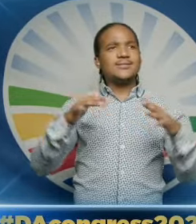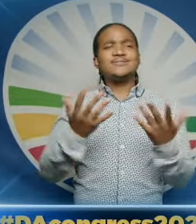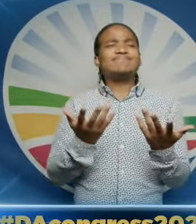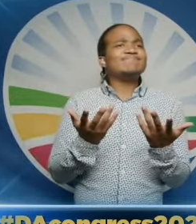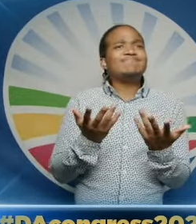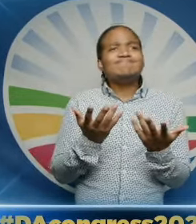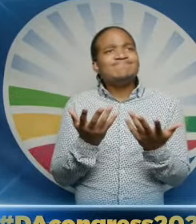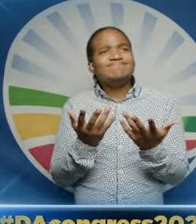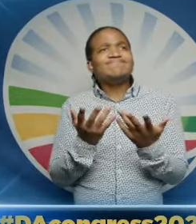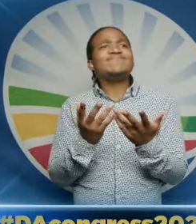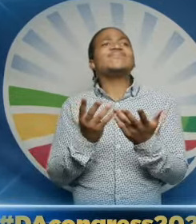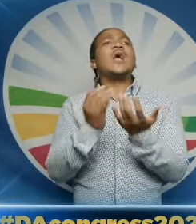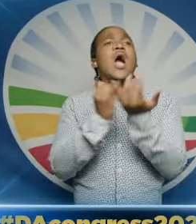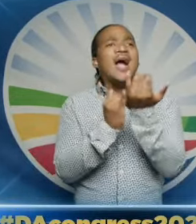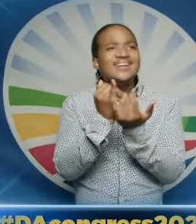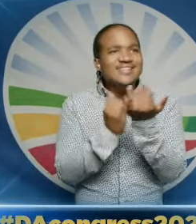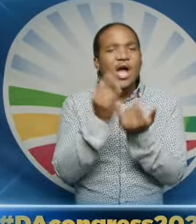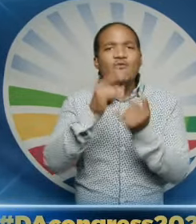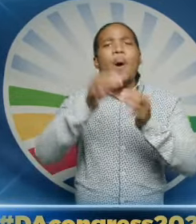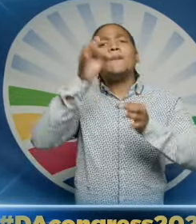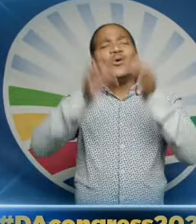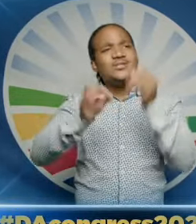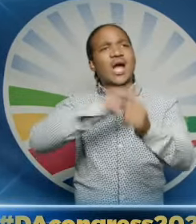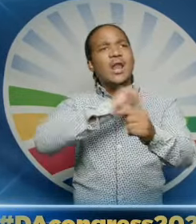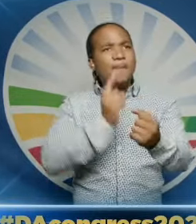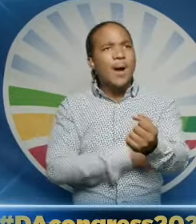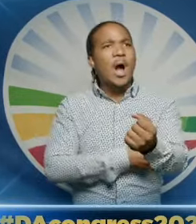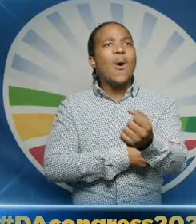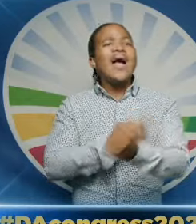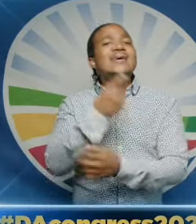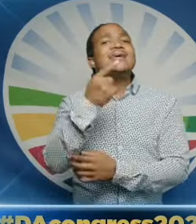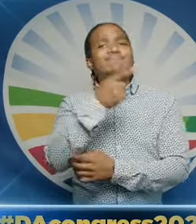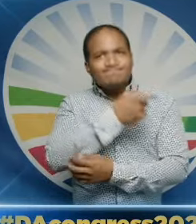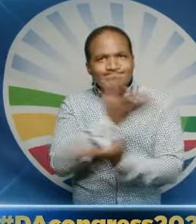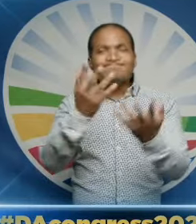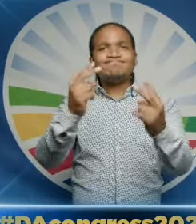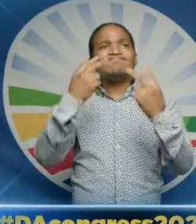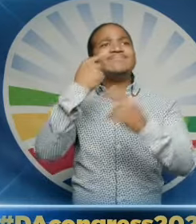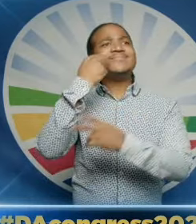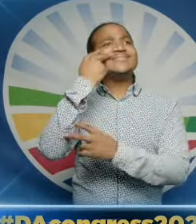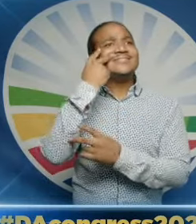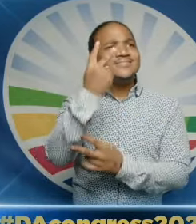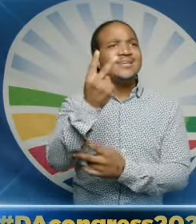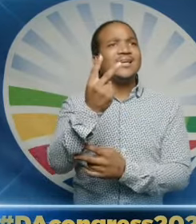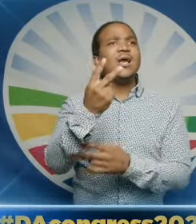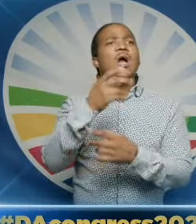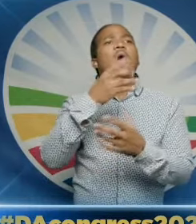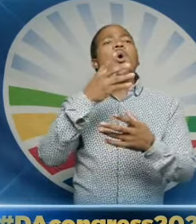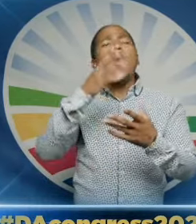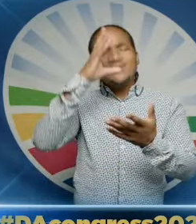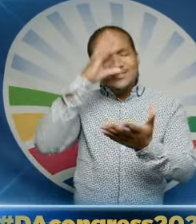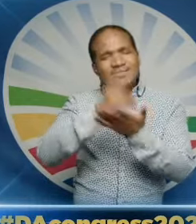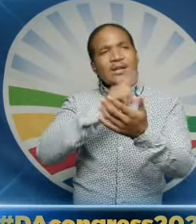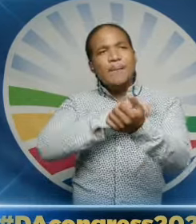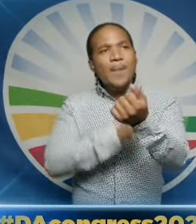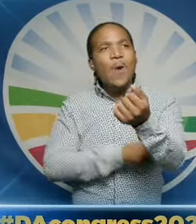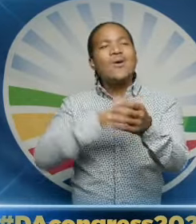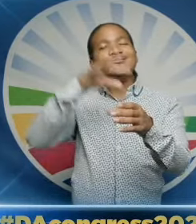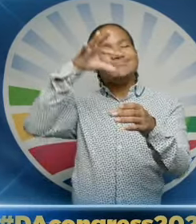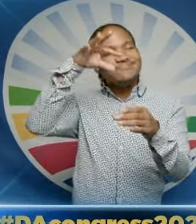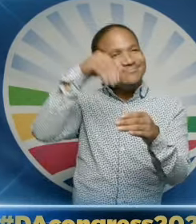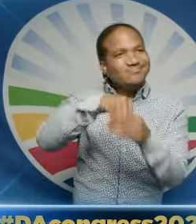bystander. Contest for political power. Let's see you and your decision-making powers right in the